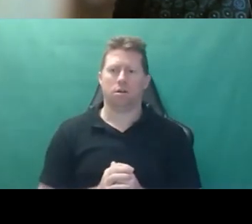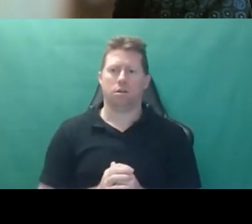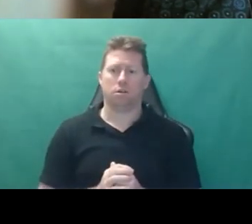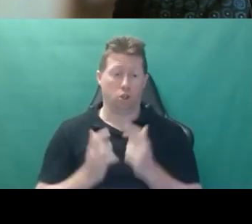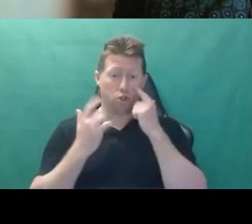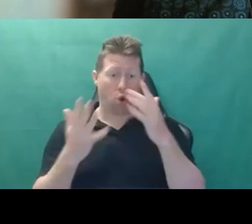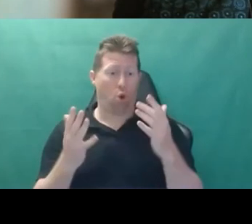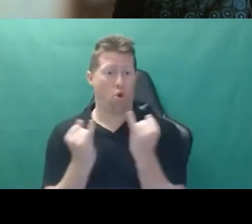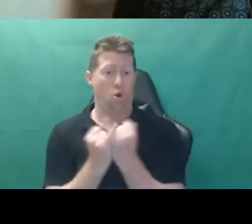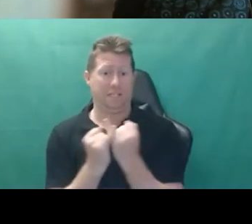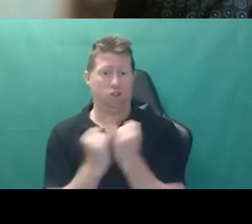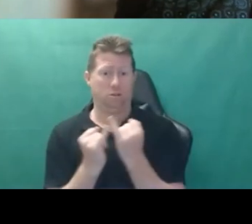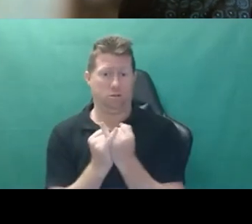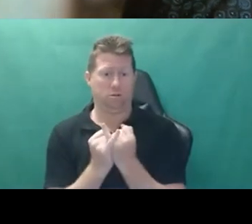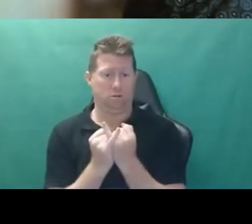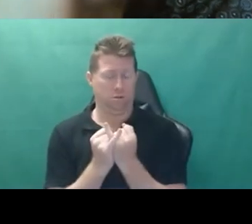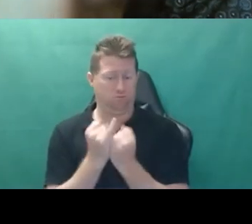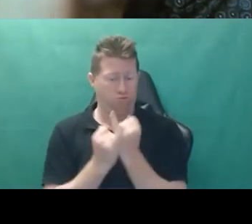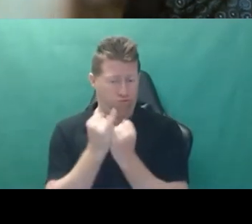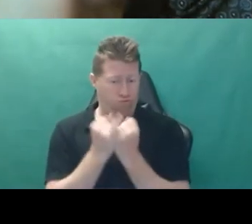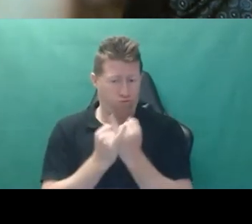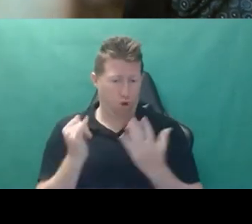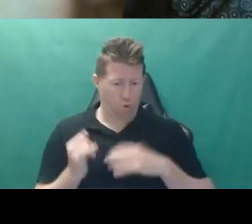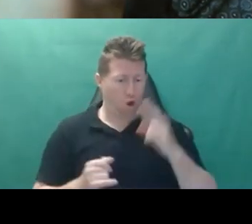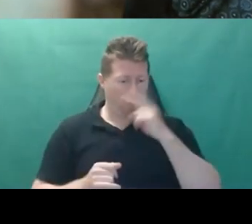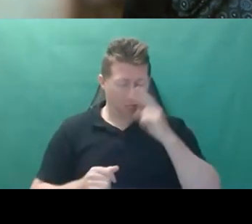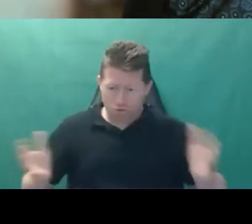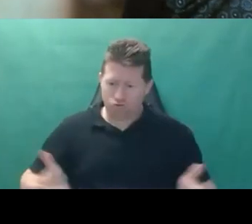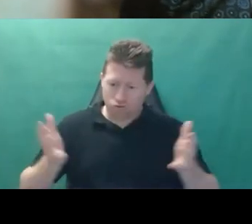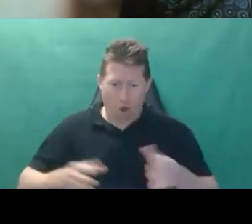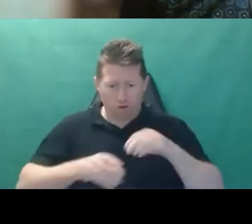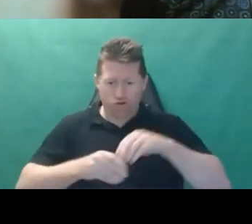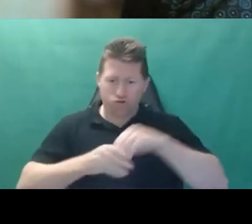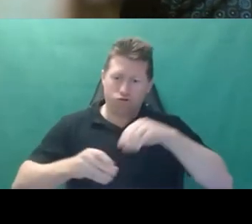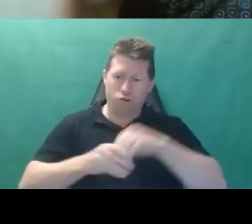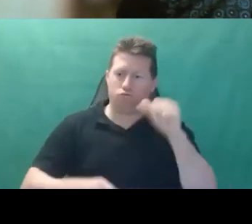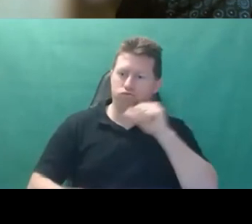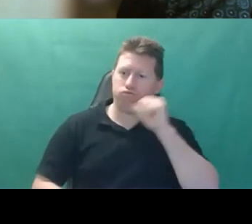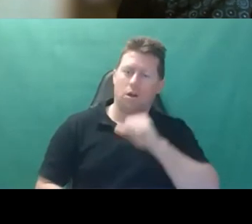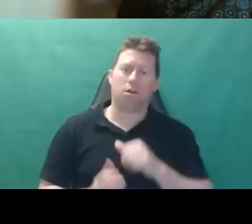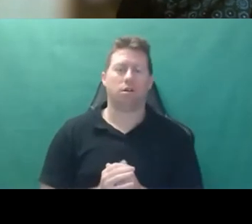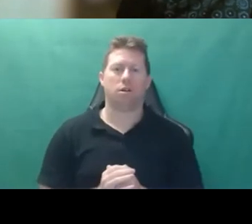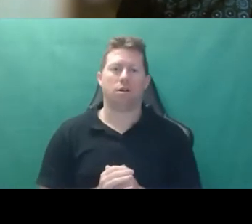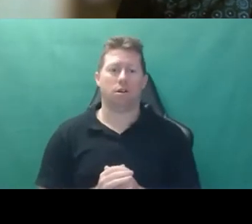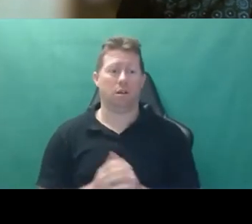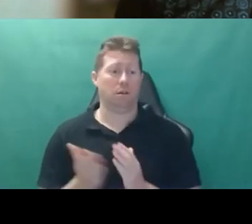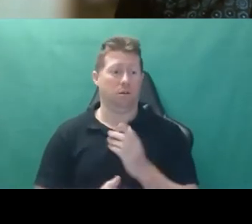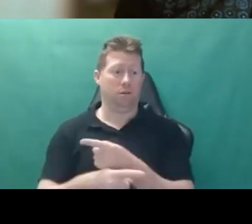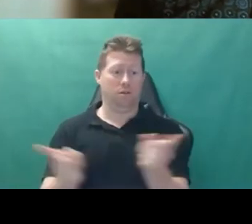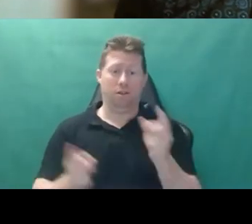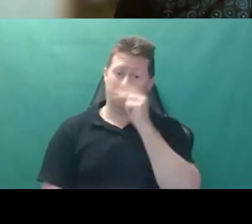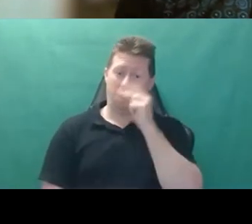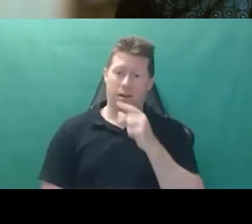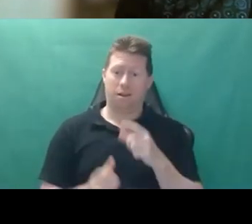um, because we really want young people, um, to get involved, um, because they really are the future of, uh,